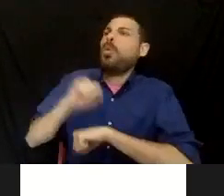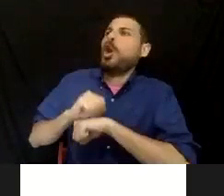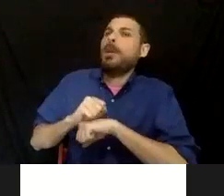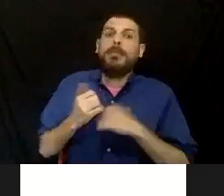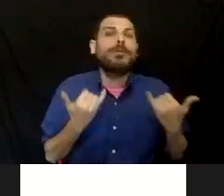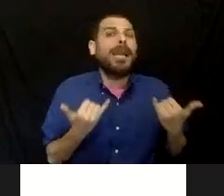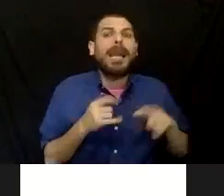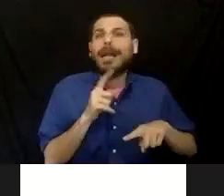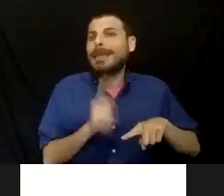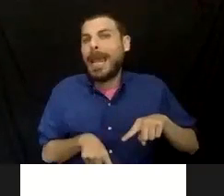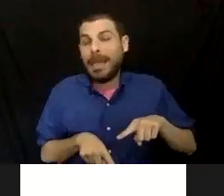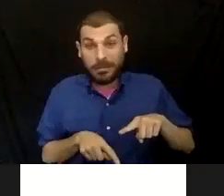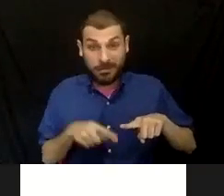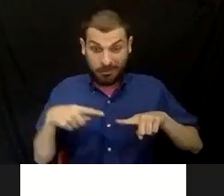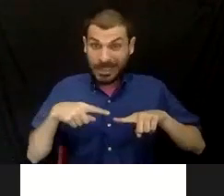leave